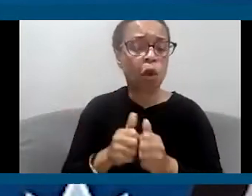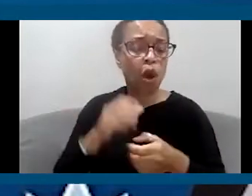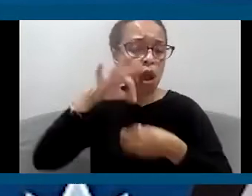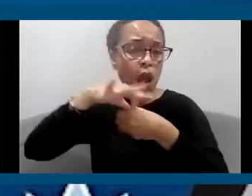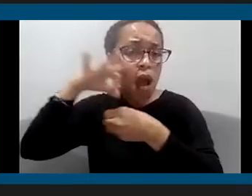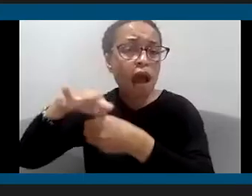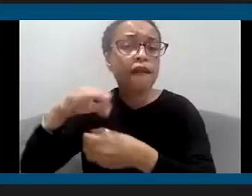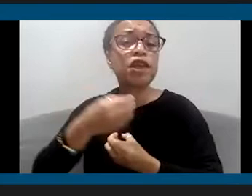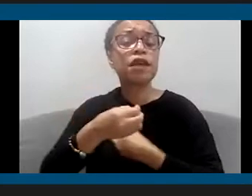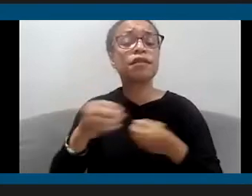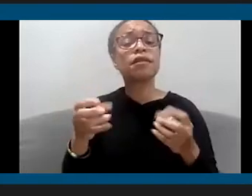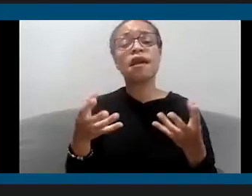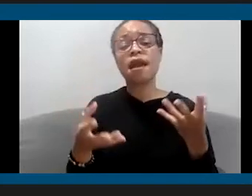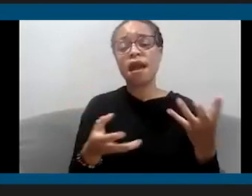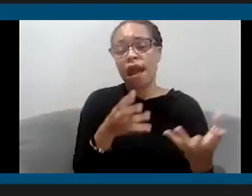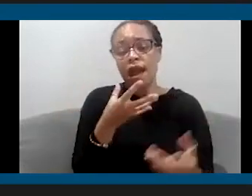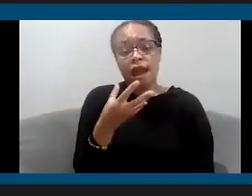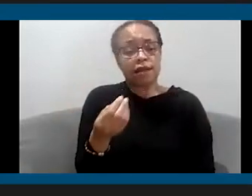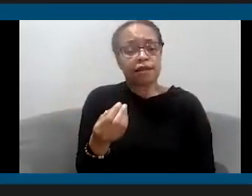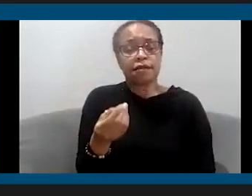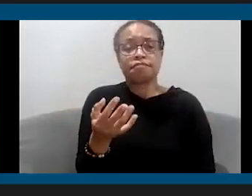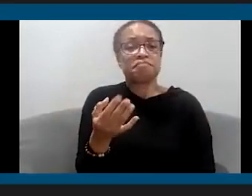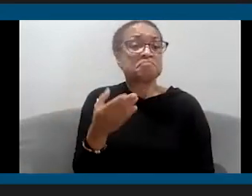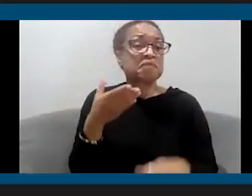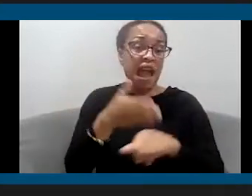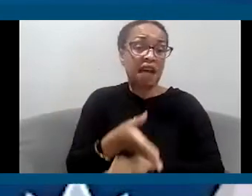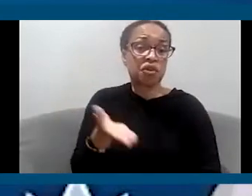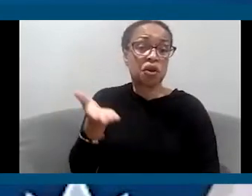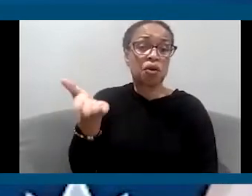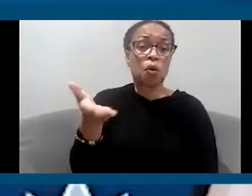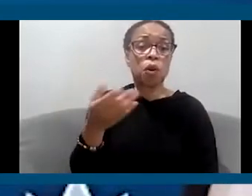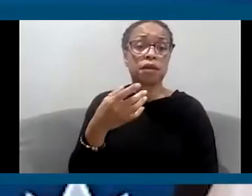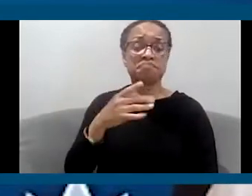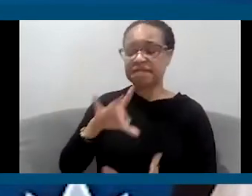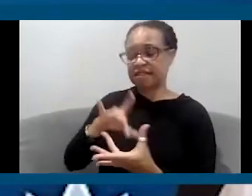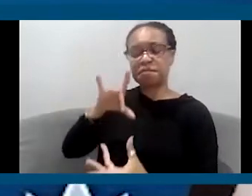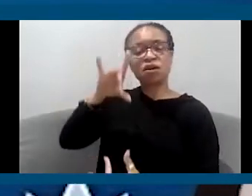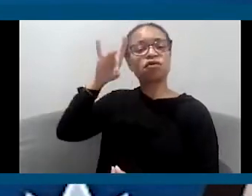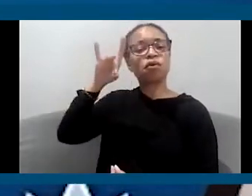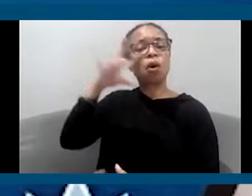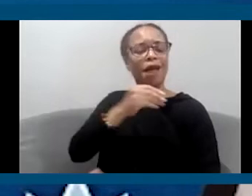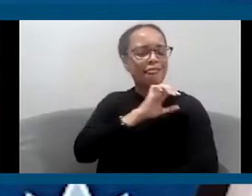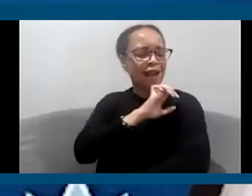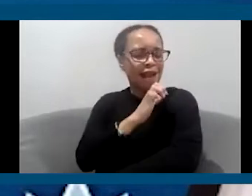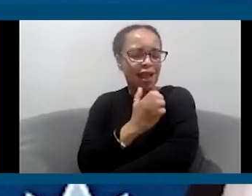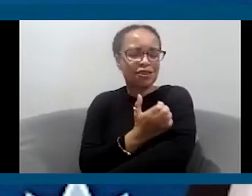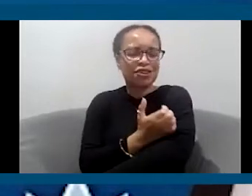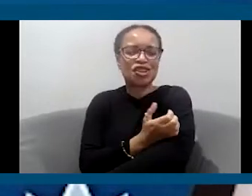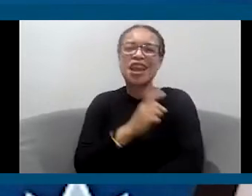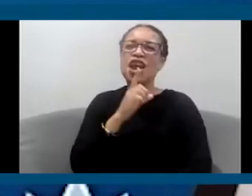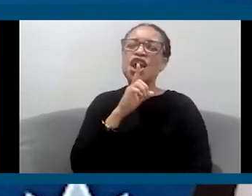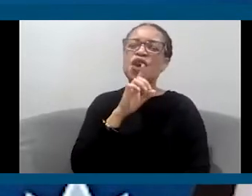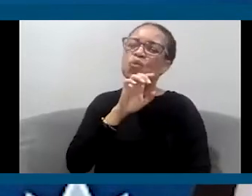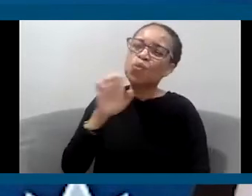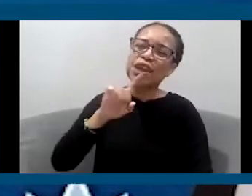communities. And coming after Ramadan with just the spiritual energy and this recommitment to justice, I